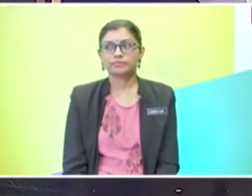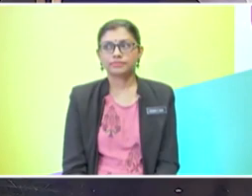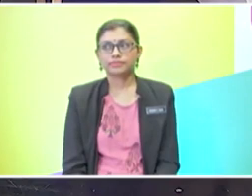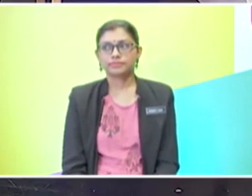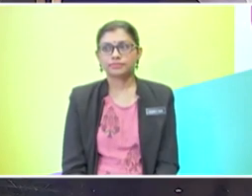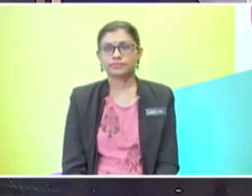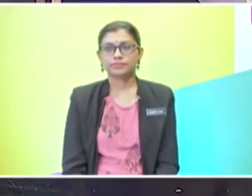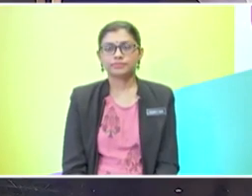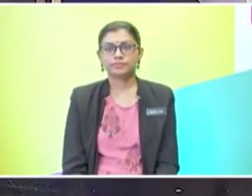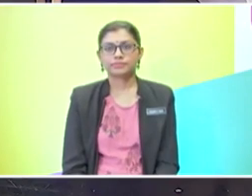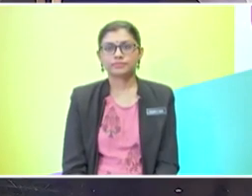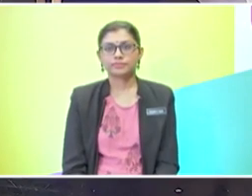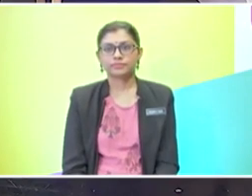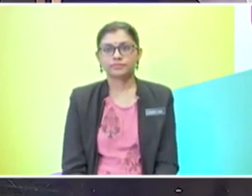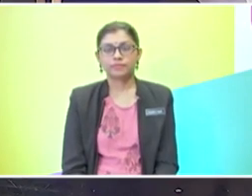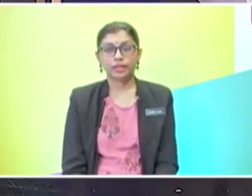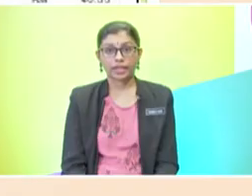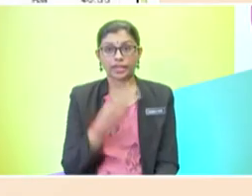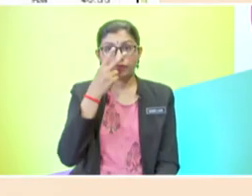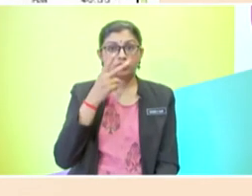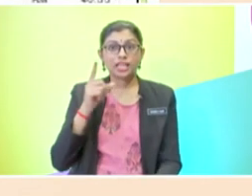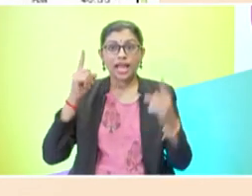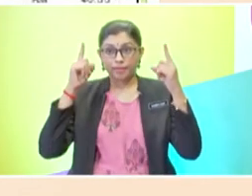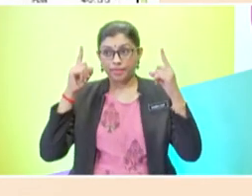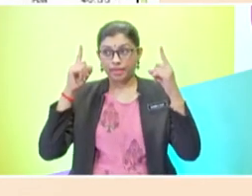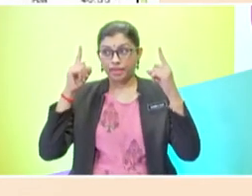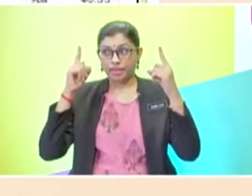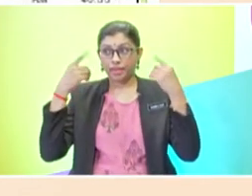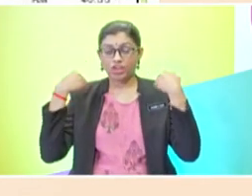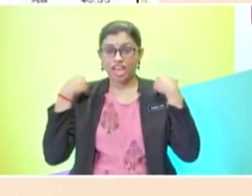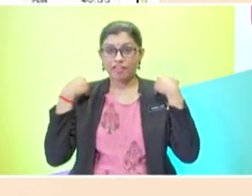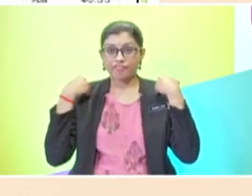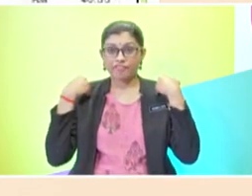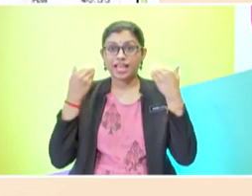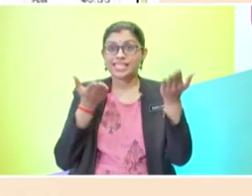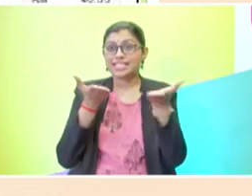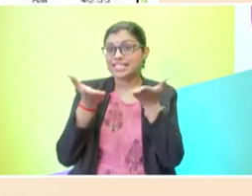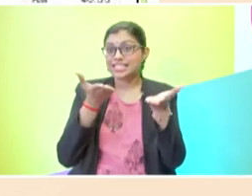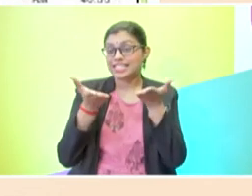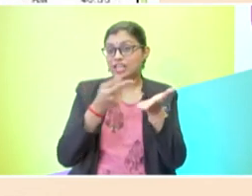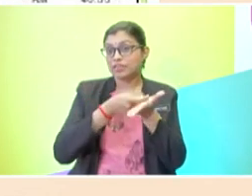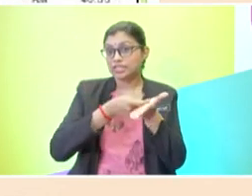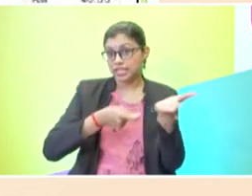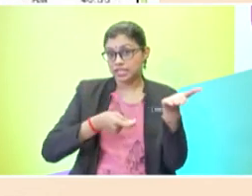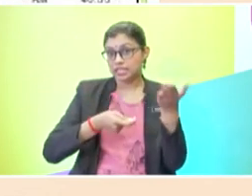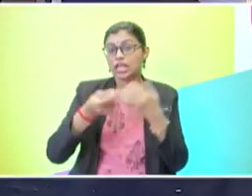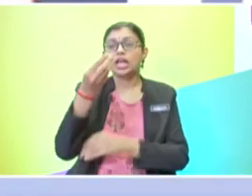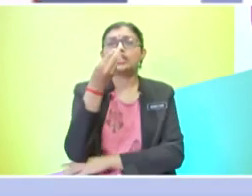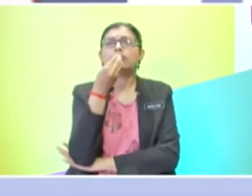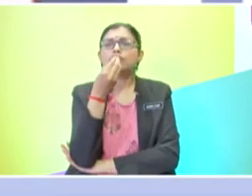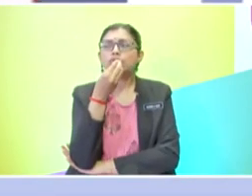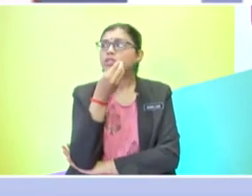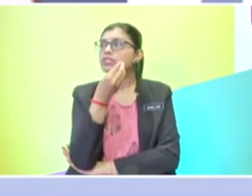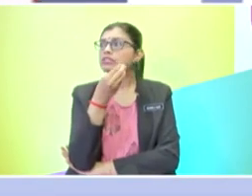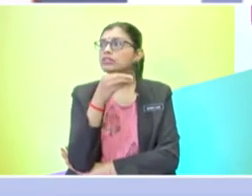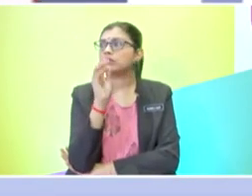Okay. Okay. In the screen, Sean, there is a service tax. Okay. The food costs only ringgit 45.80. Why is the total payment is